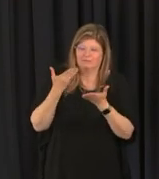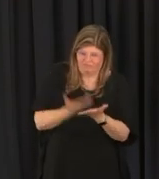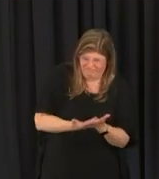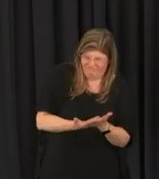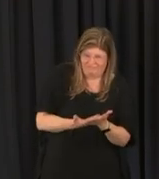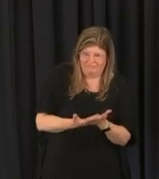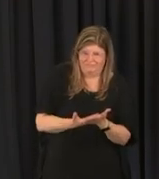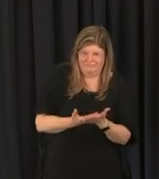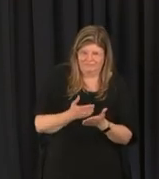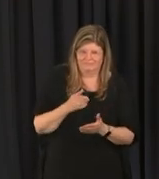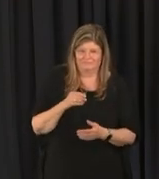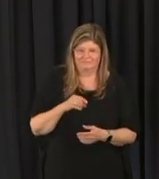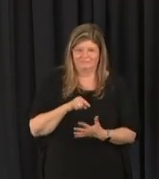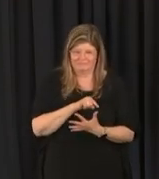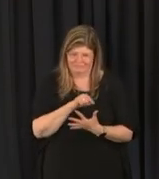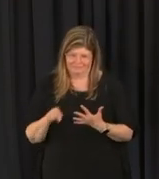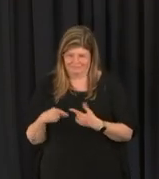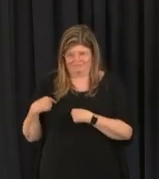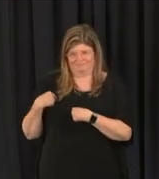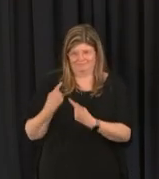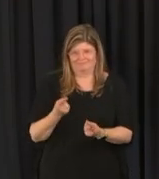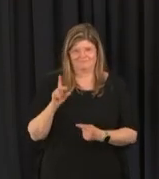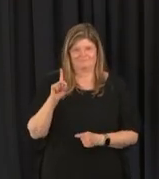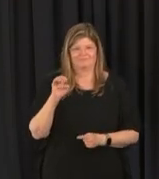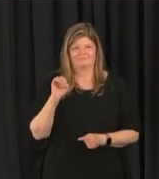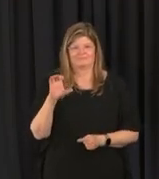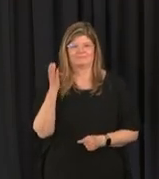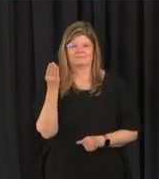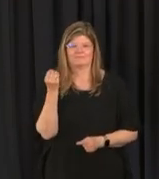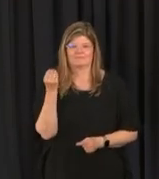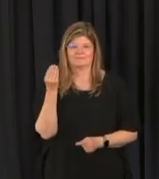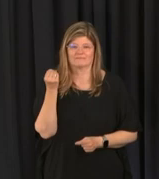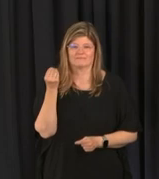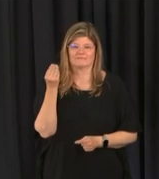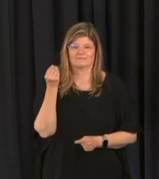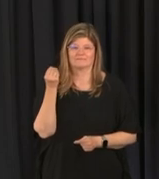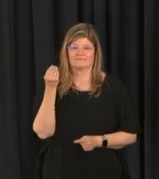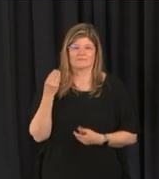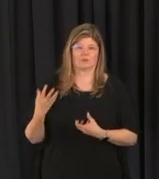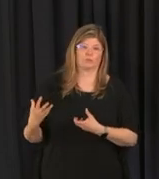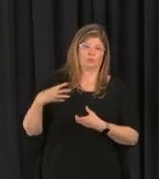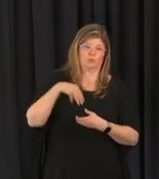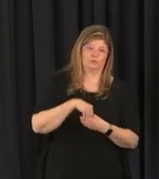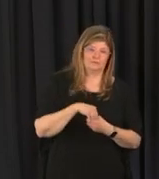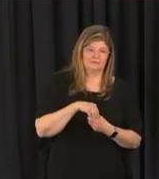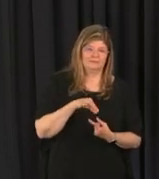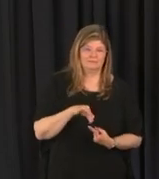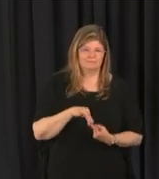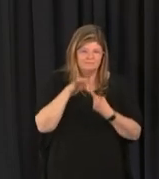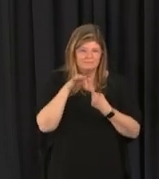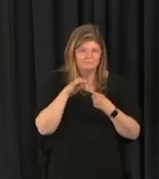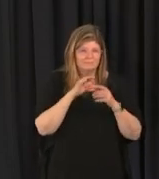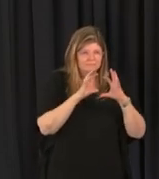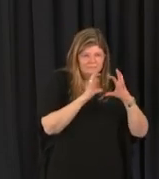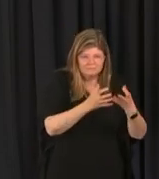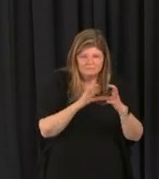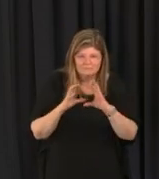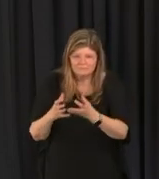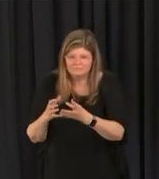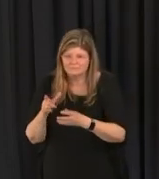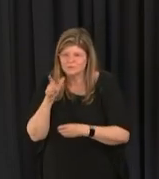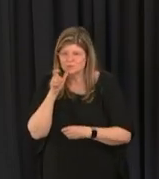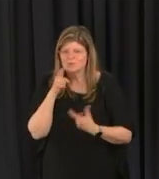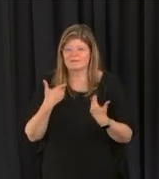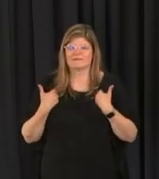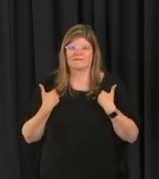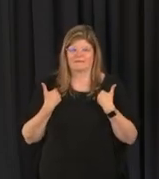this now since December 14th, and we have had in practice, including at our specialty clinics that focus on individuals who